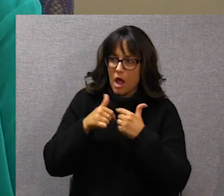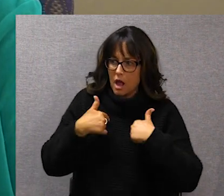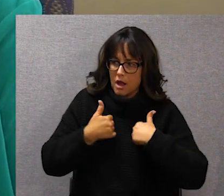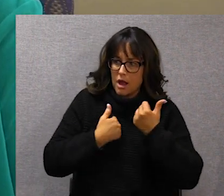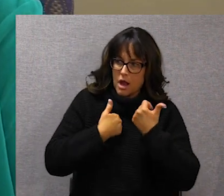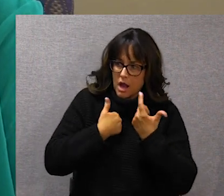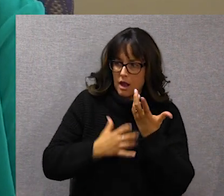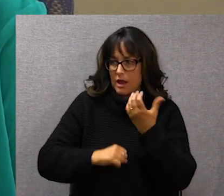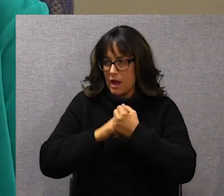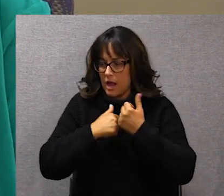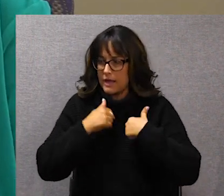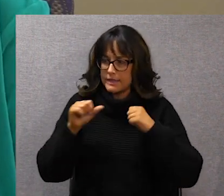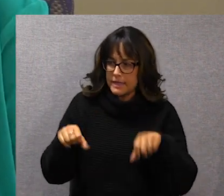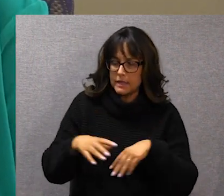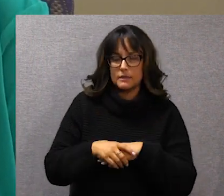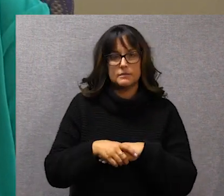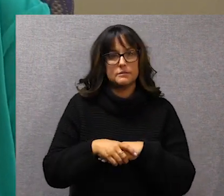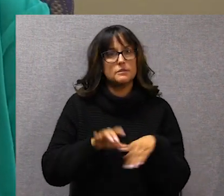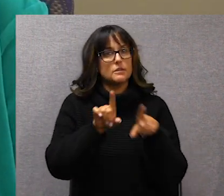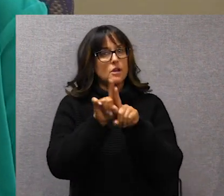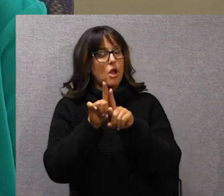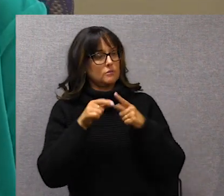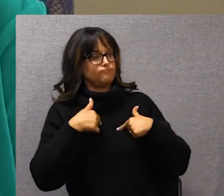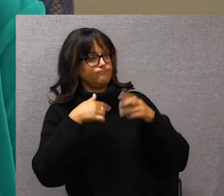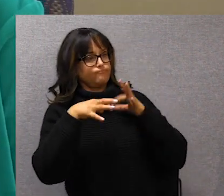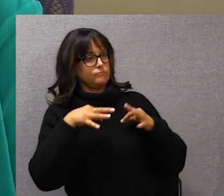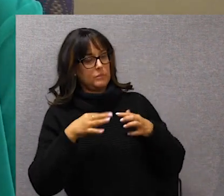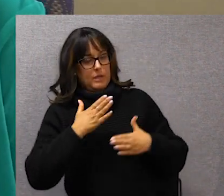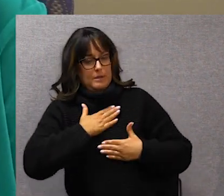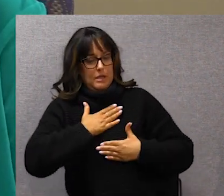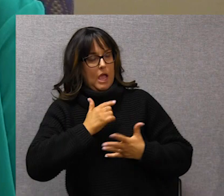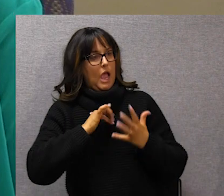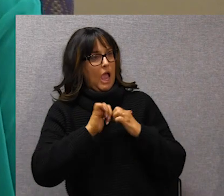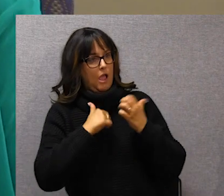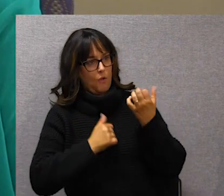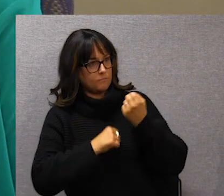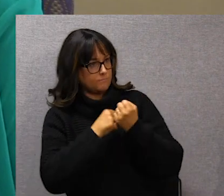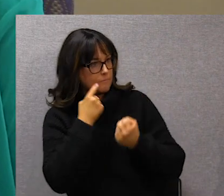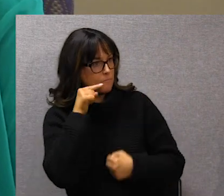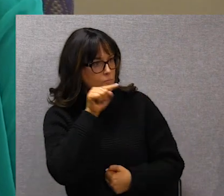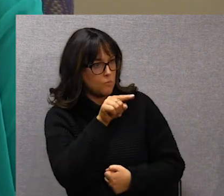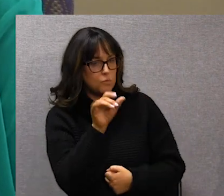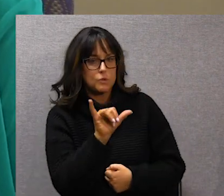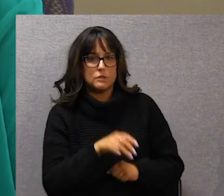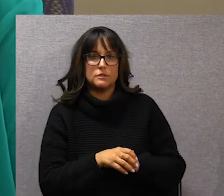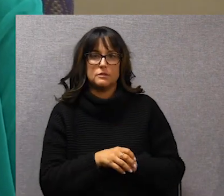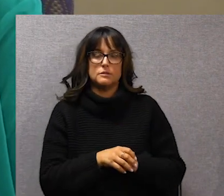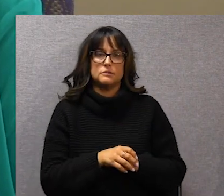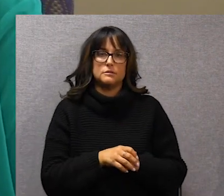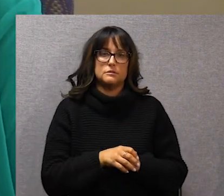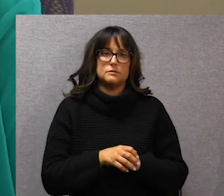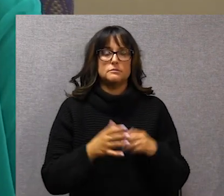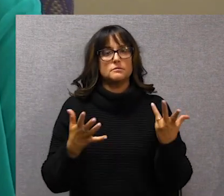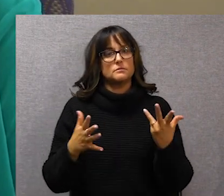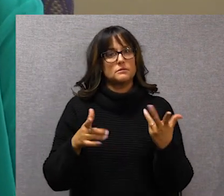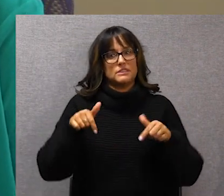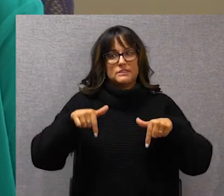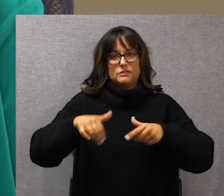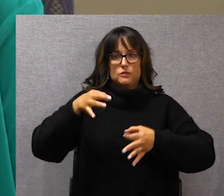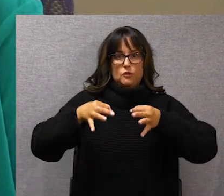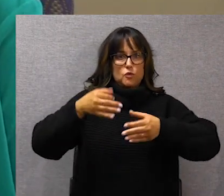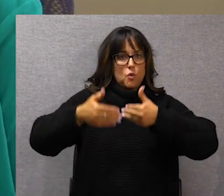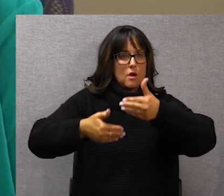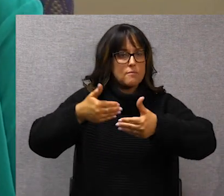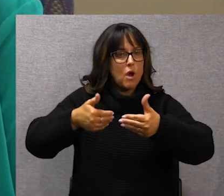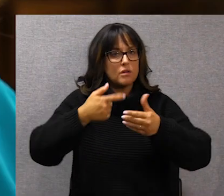for themselves, as well as my ability to advocate for them. I would want them to know about the various steps of the